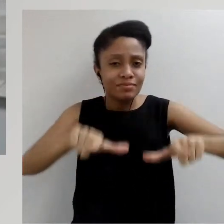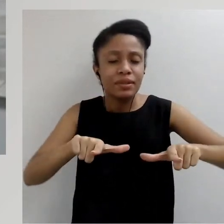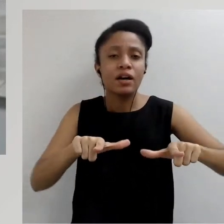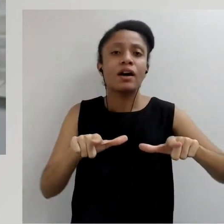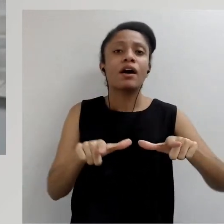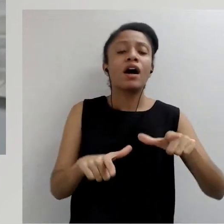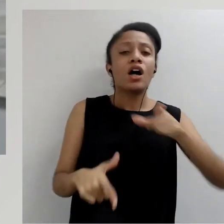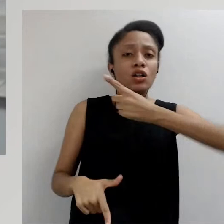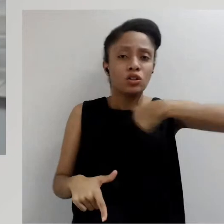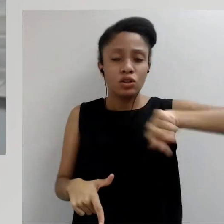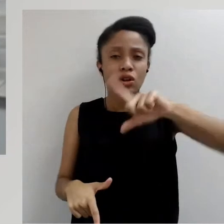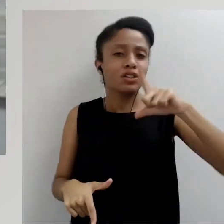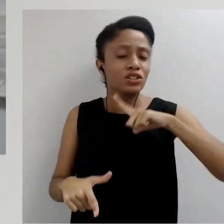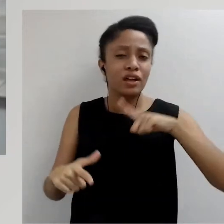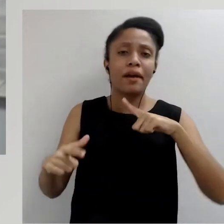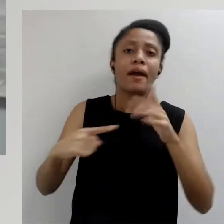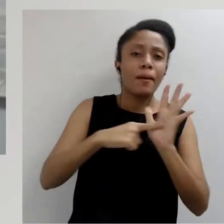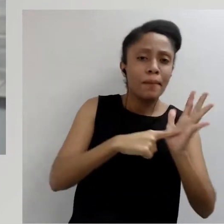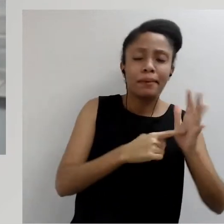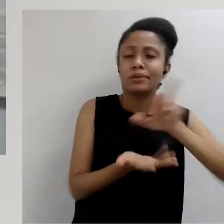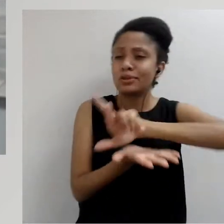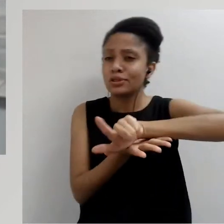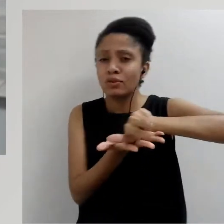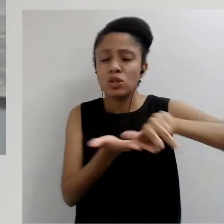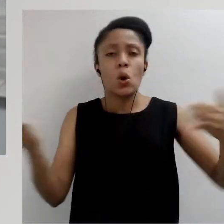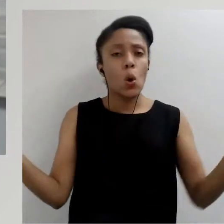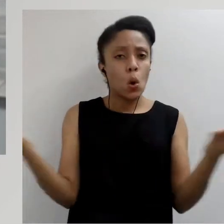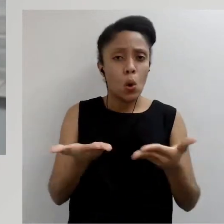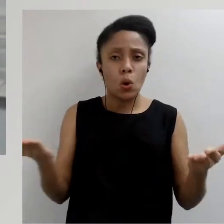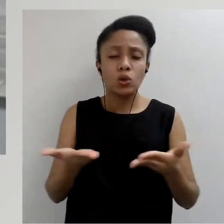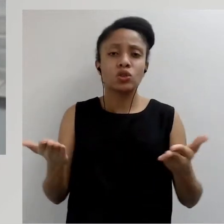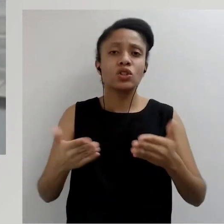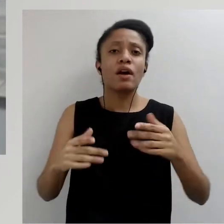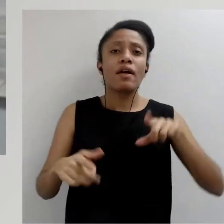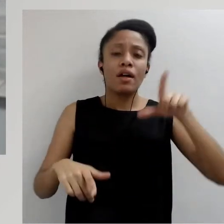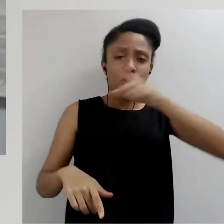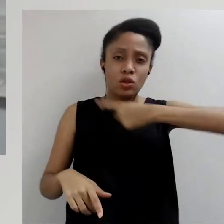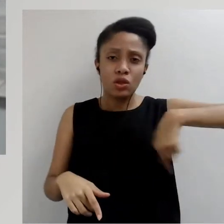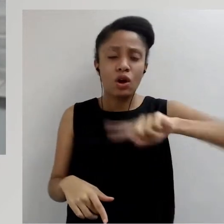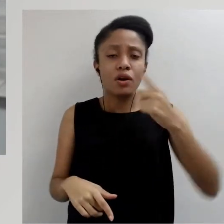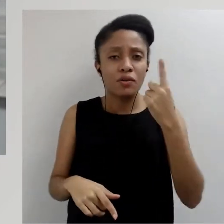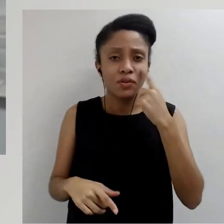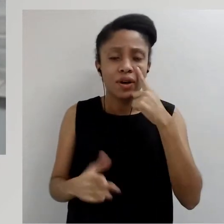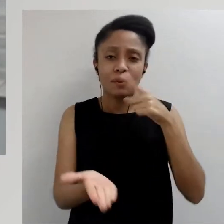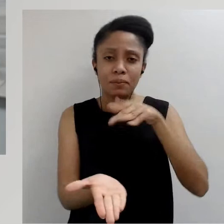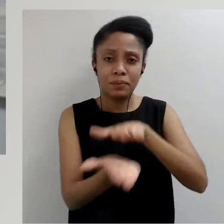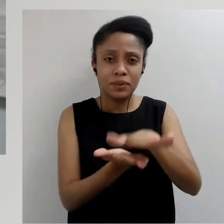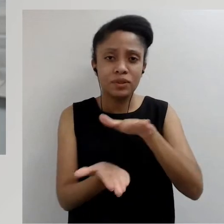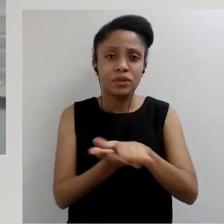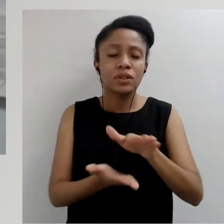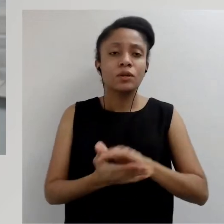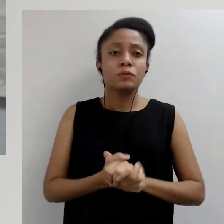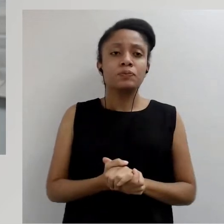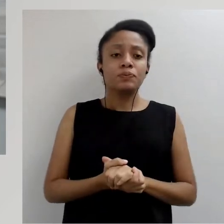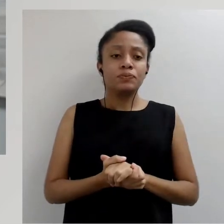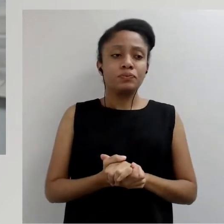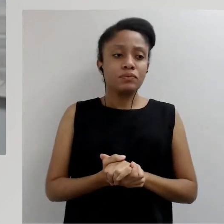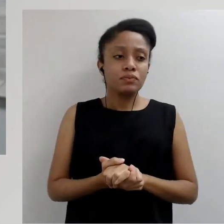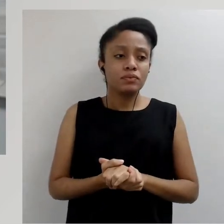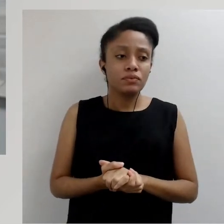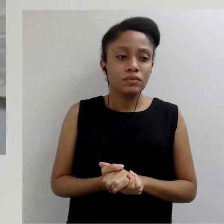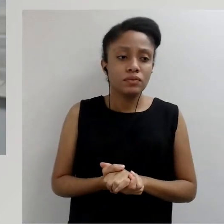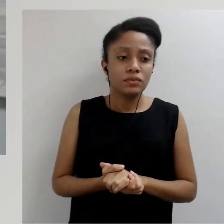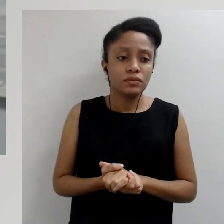polychromy inserted, and today we have equipment for that in 8 colors. Our equipment checks page per